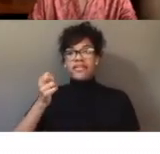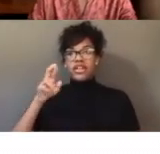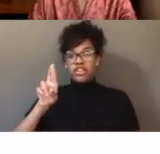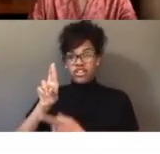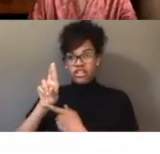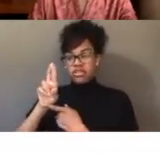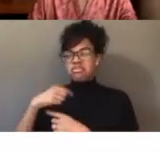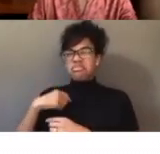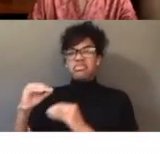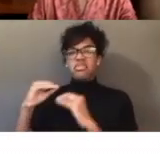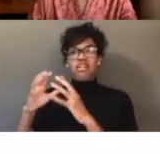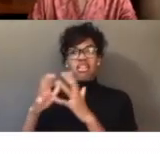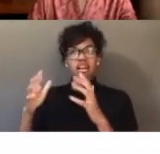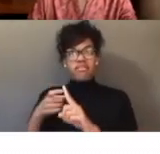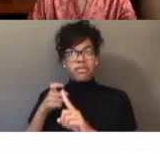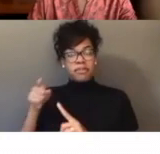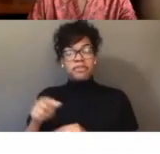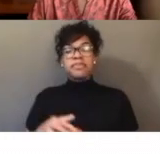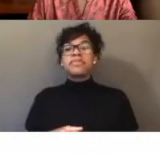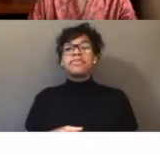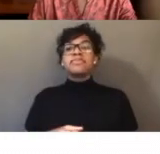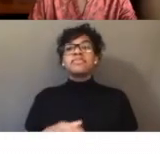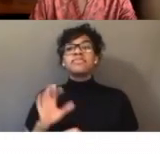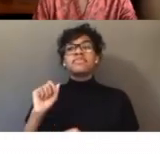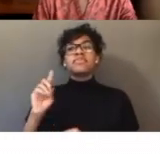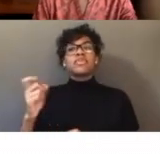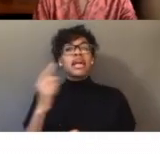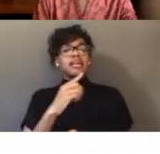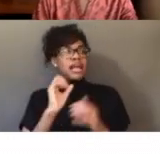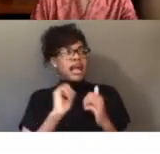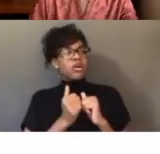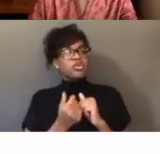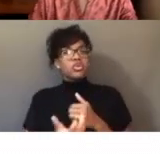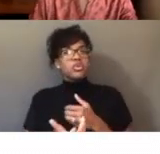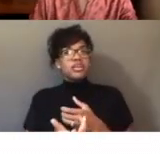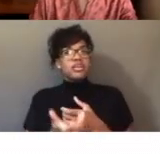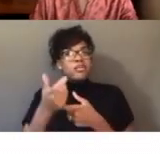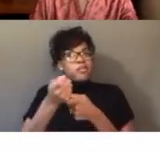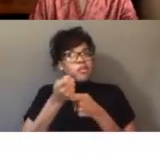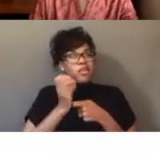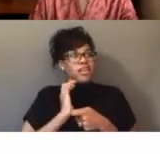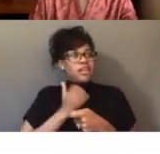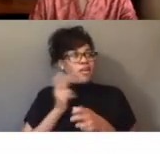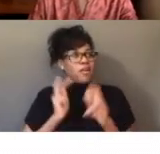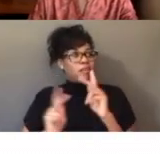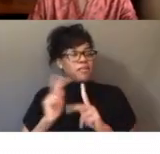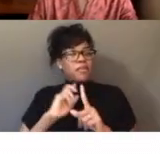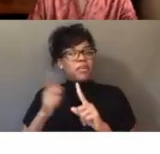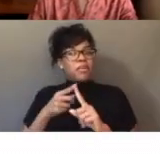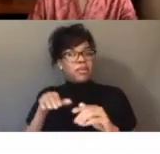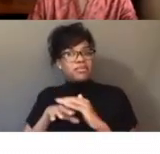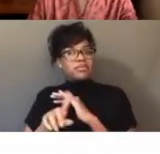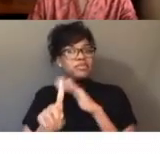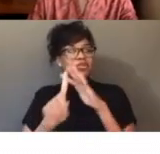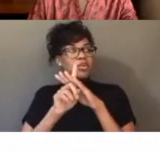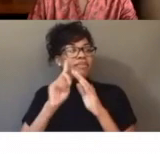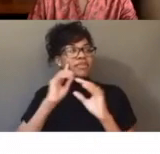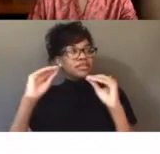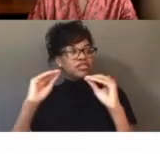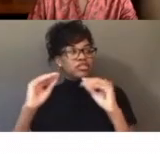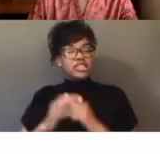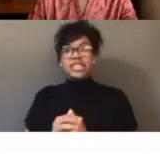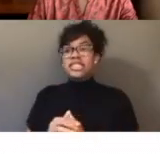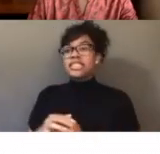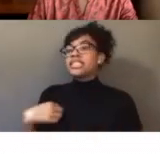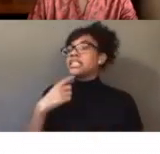workshop participants when they first walk in? I asked. Something that my history teacher often uses are political cartoons,